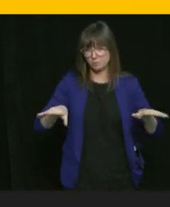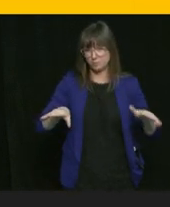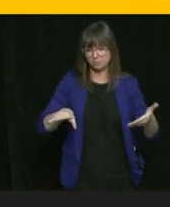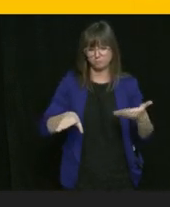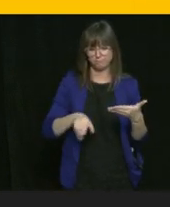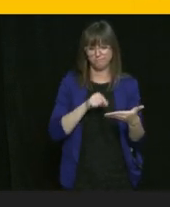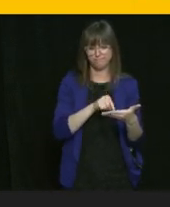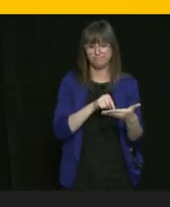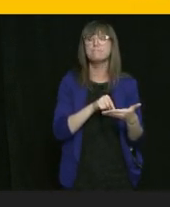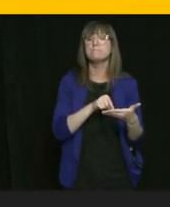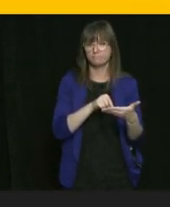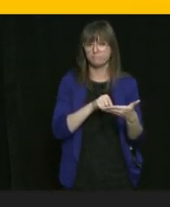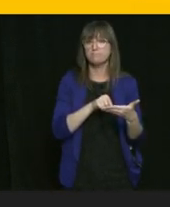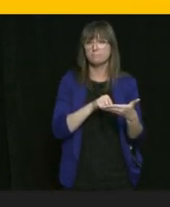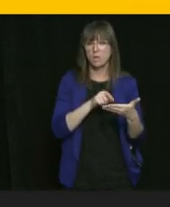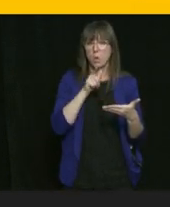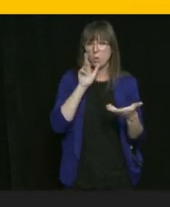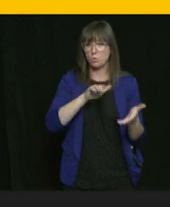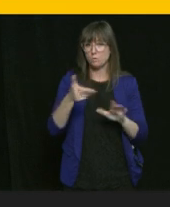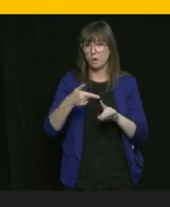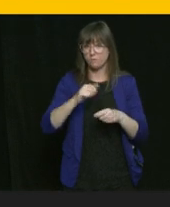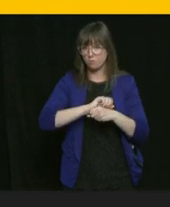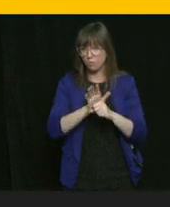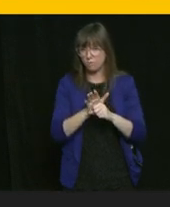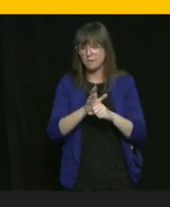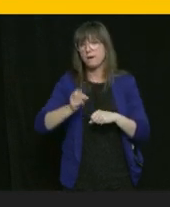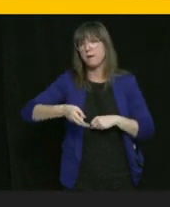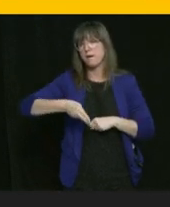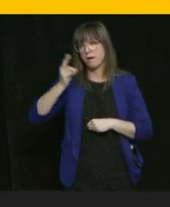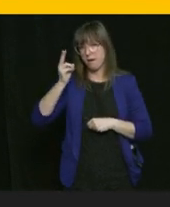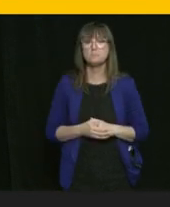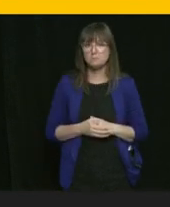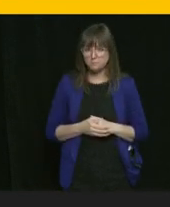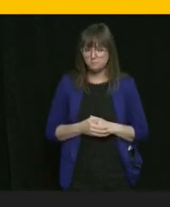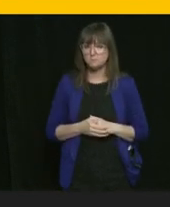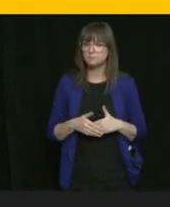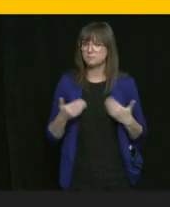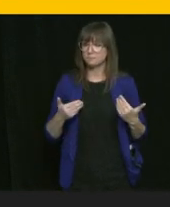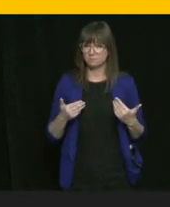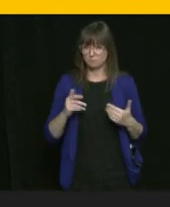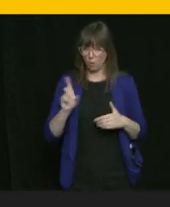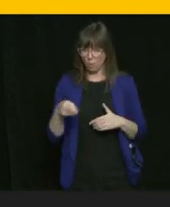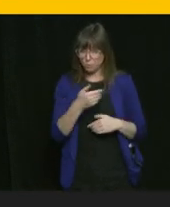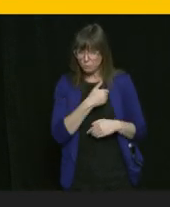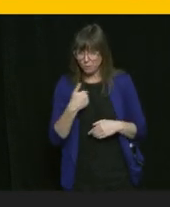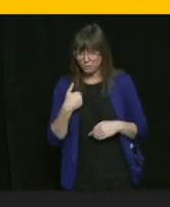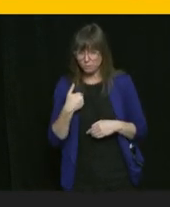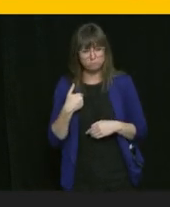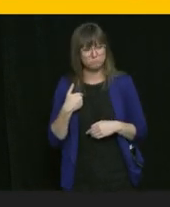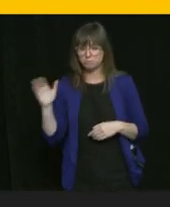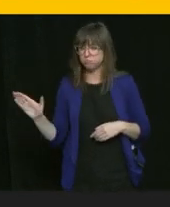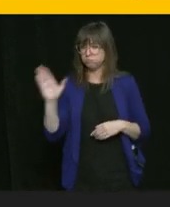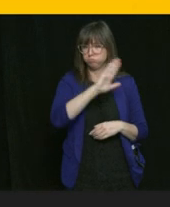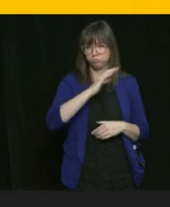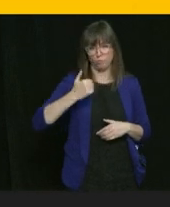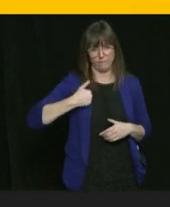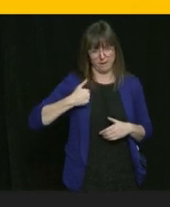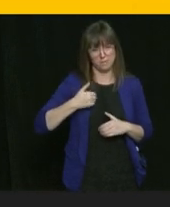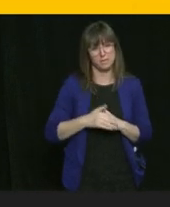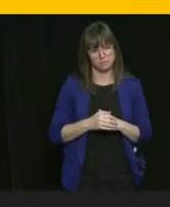that COVID-19 mortality rates are higher in neighborhoods. Canada-wide issue. A Statistics